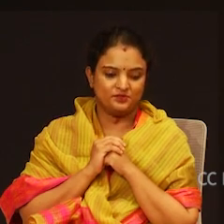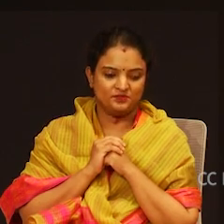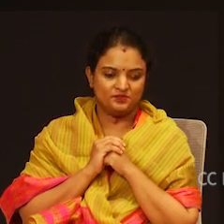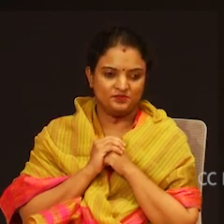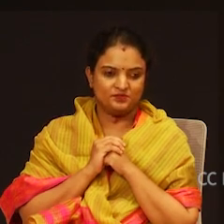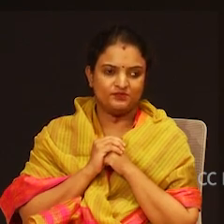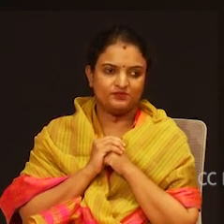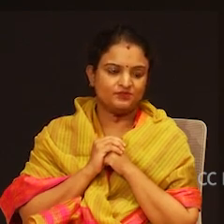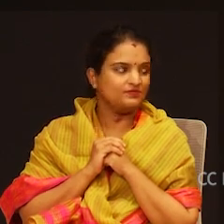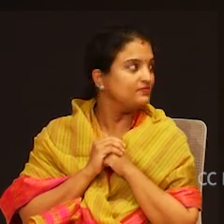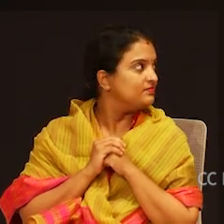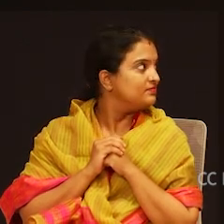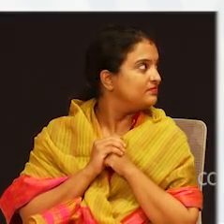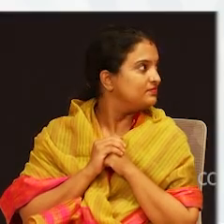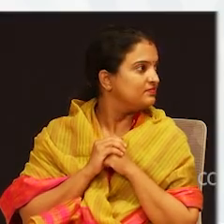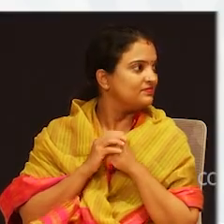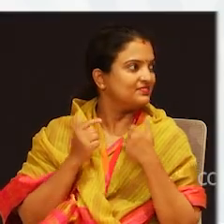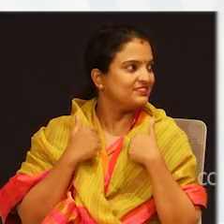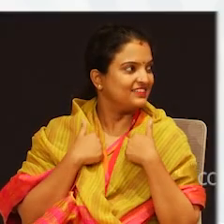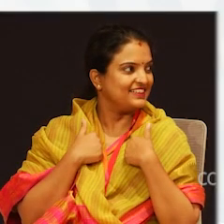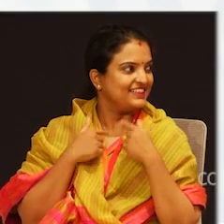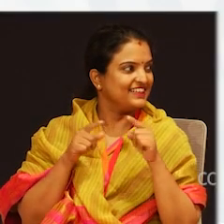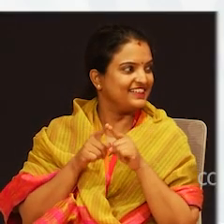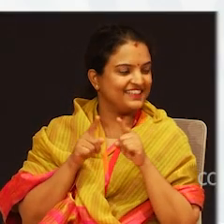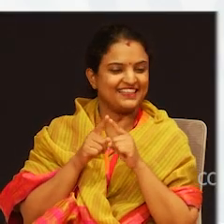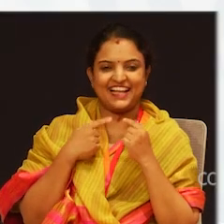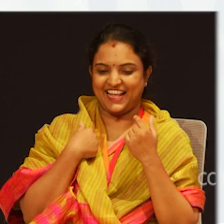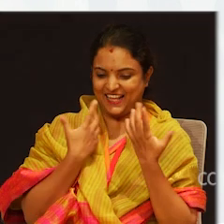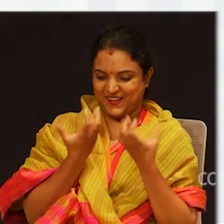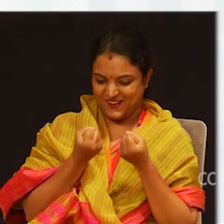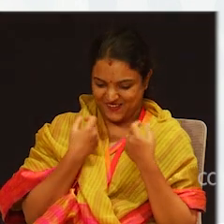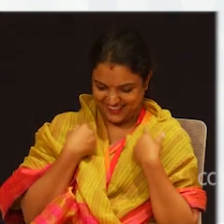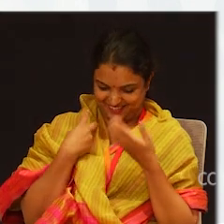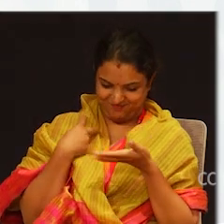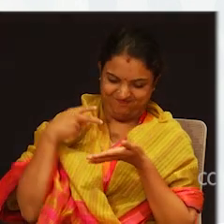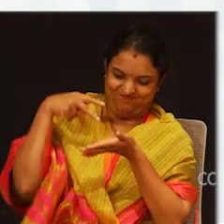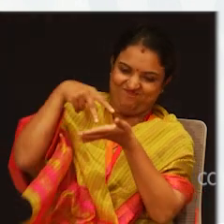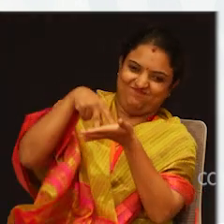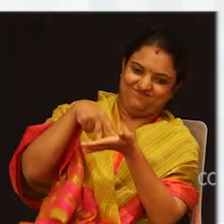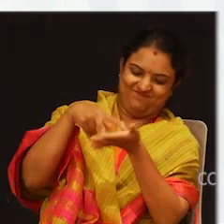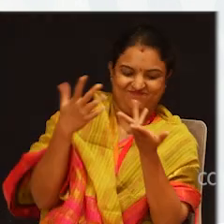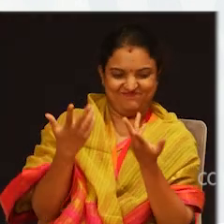There we go. That's my special need in order to meet you.